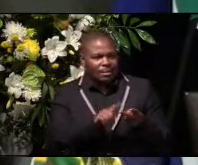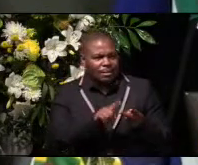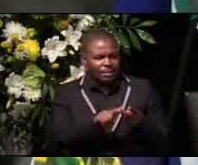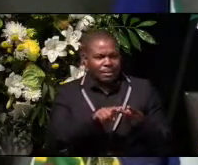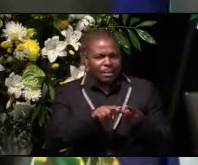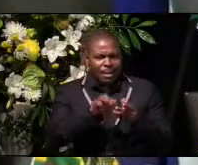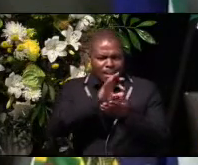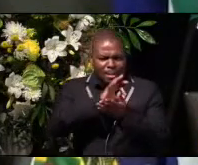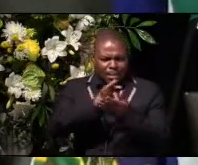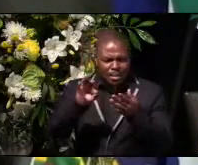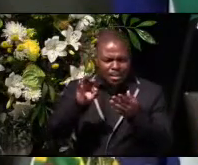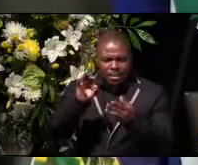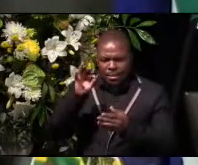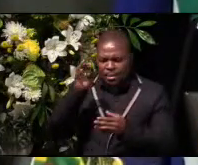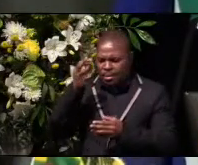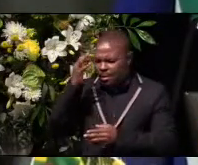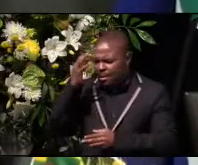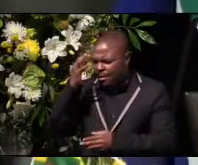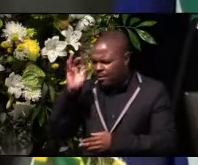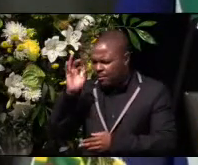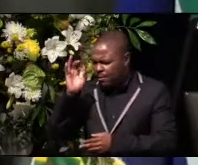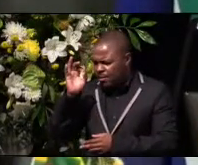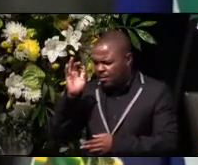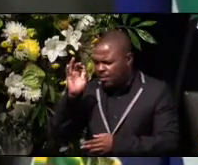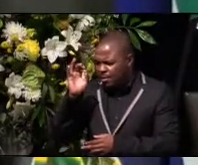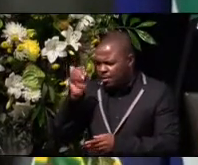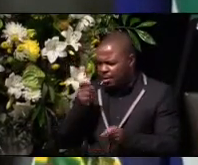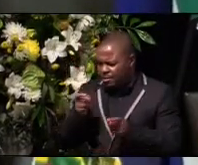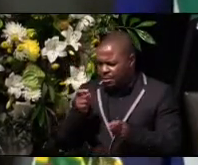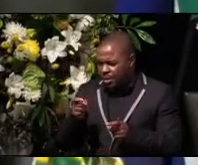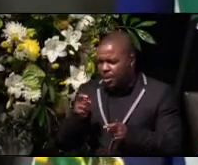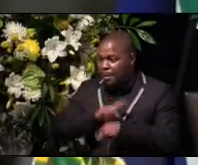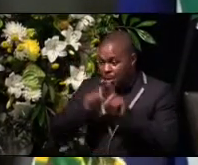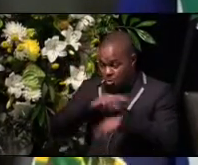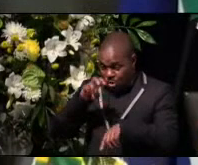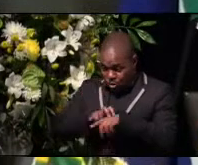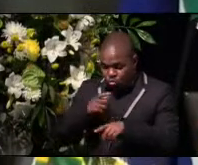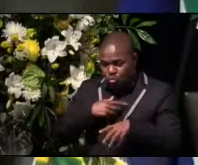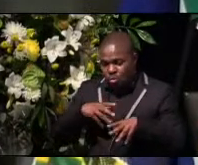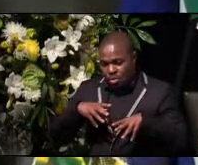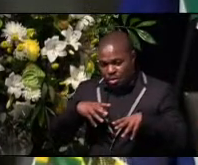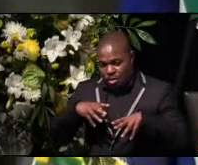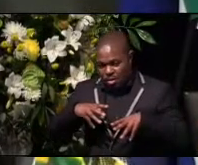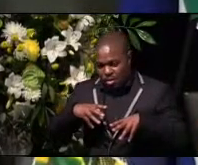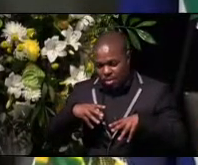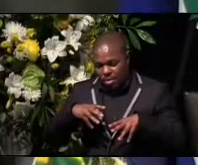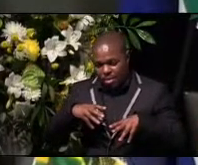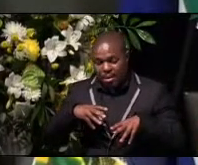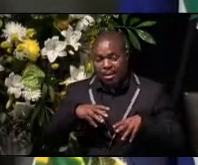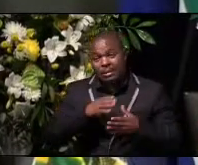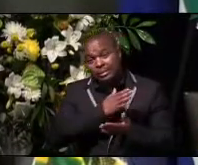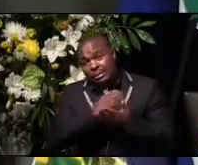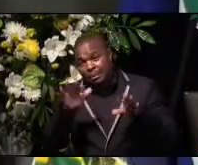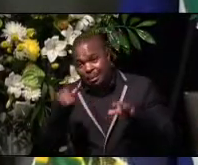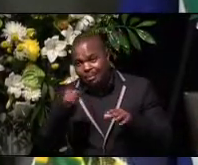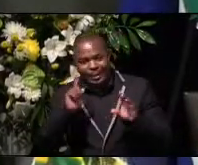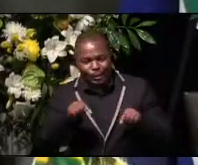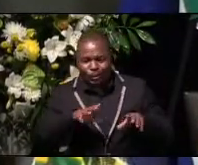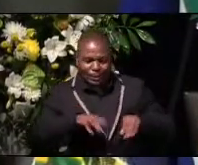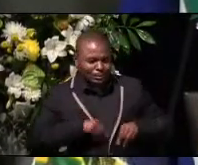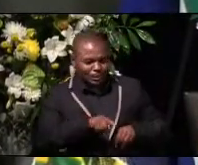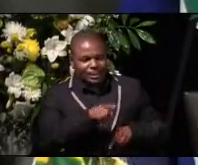government and I think what we have to accept from some it will be very important a very difficult accepted